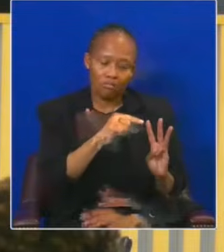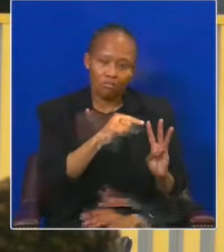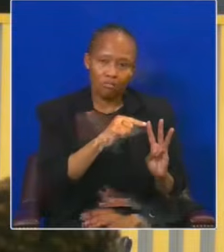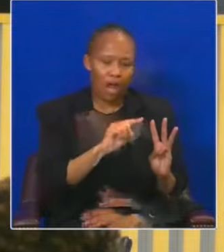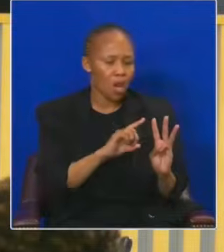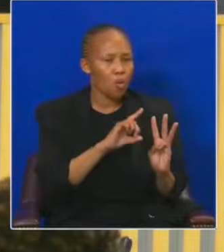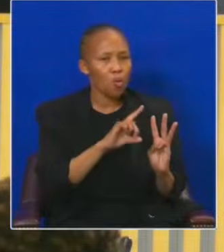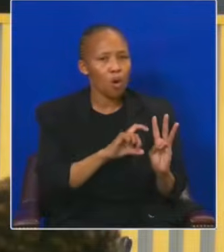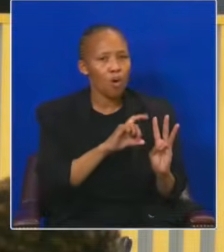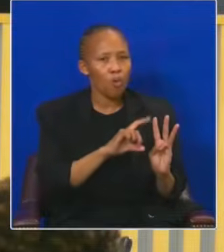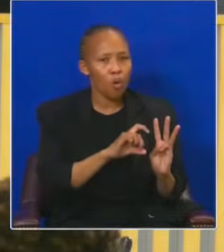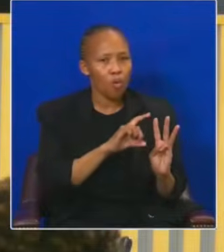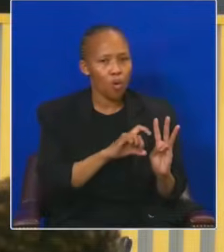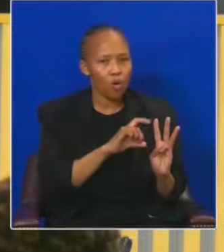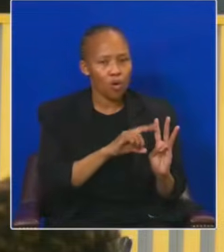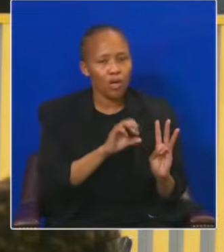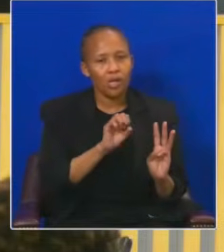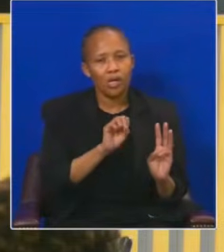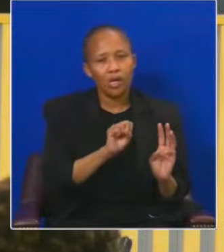those irregularities,